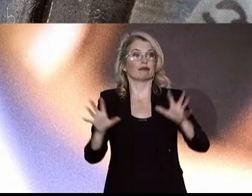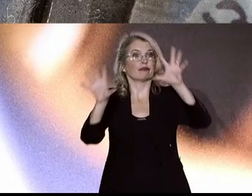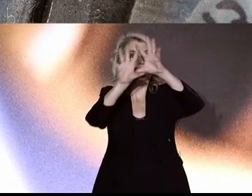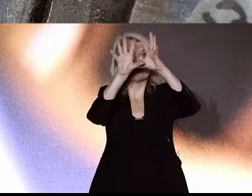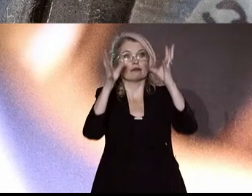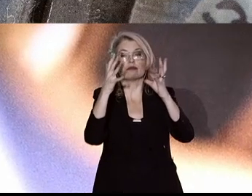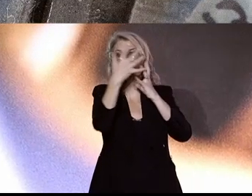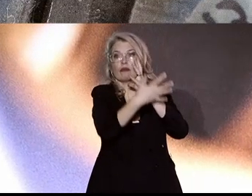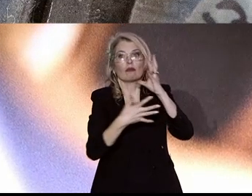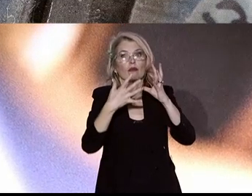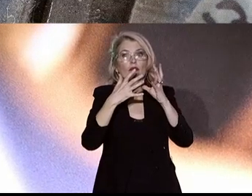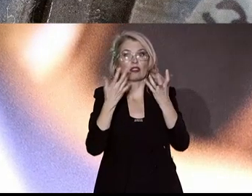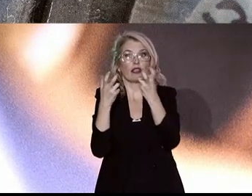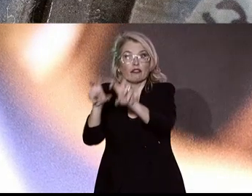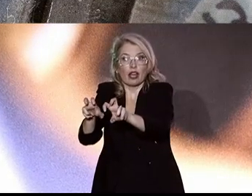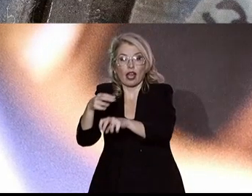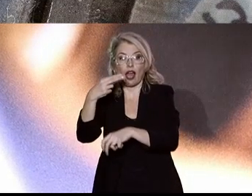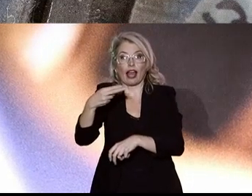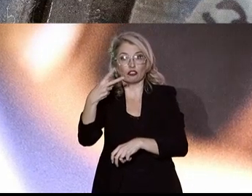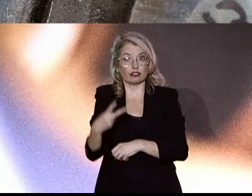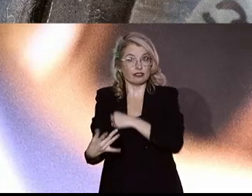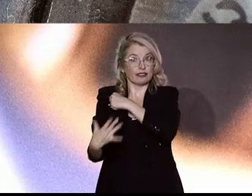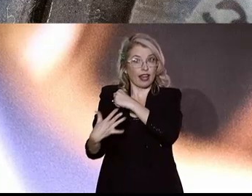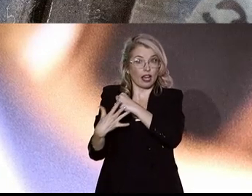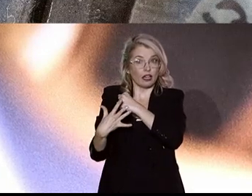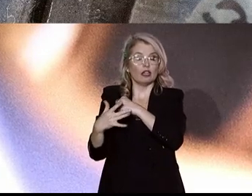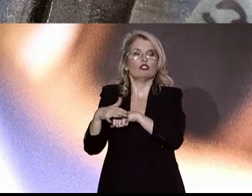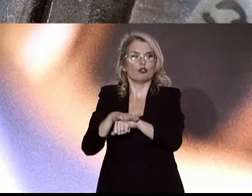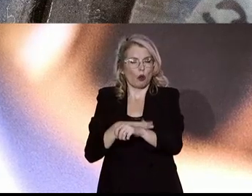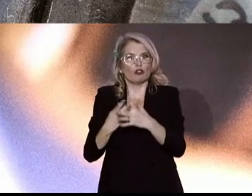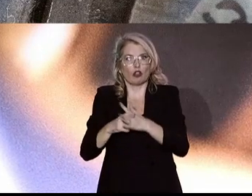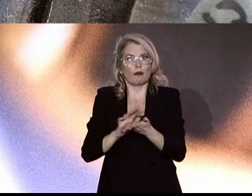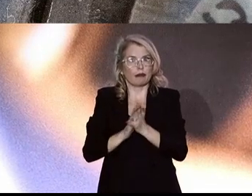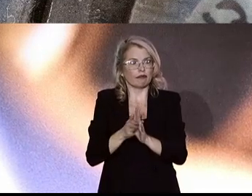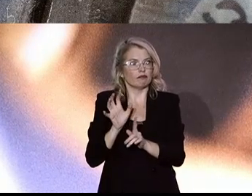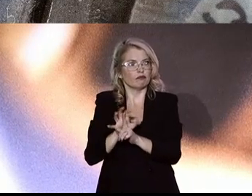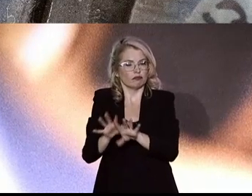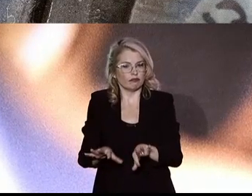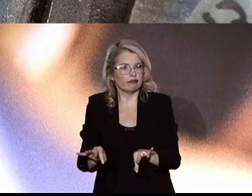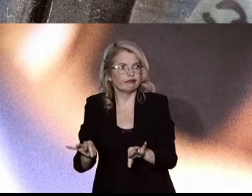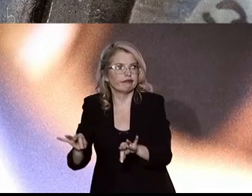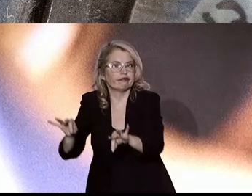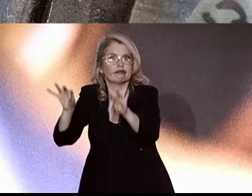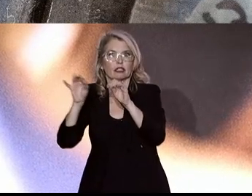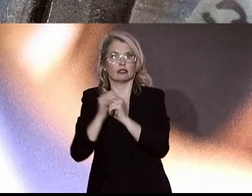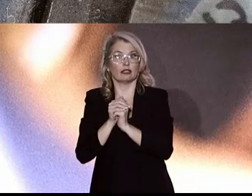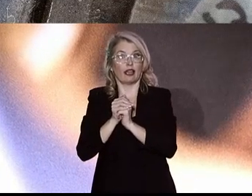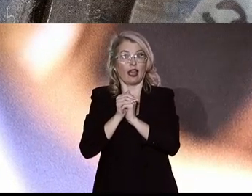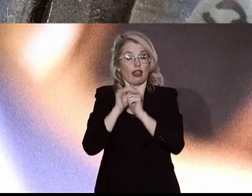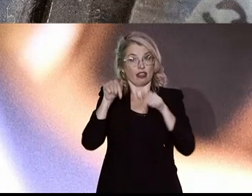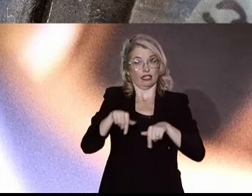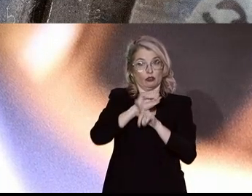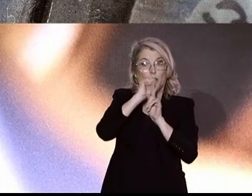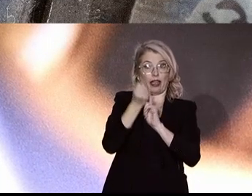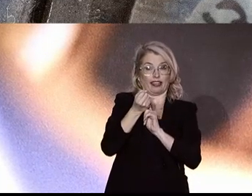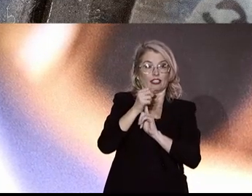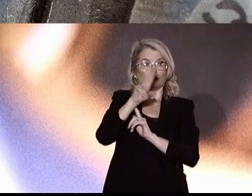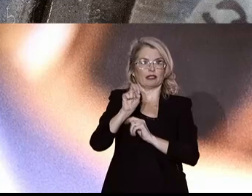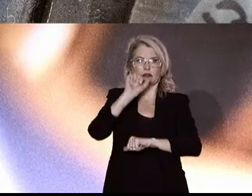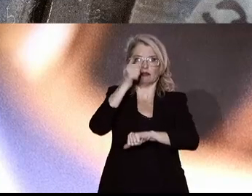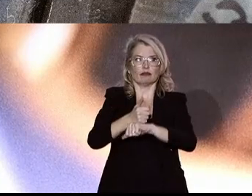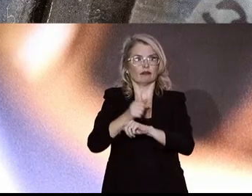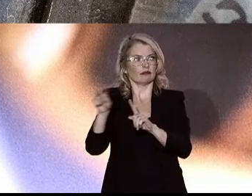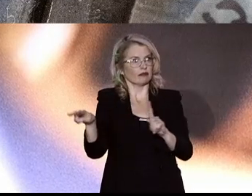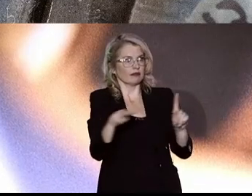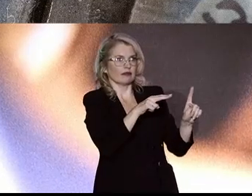Around the globe, investment in hydrogen technologies is slowly picking up speed. In this regard, the US is setting a